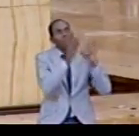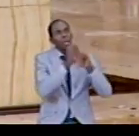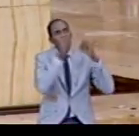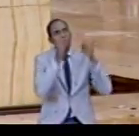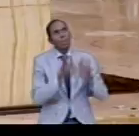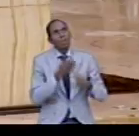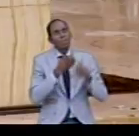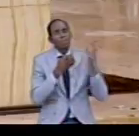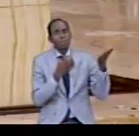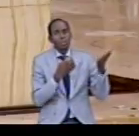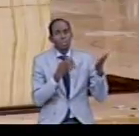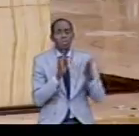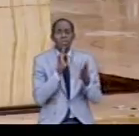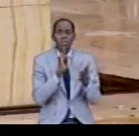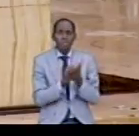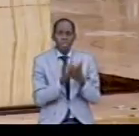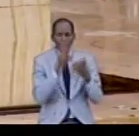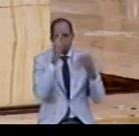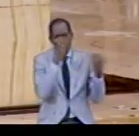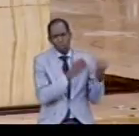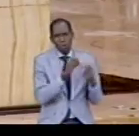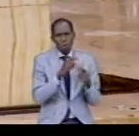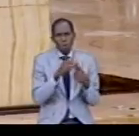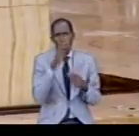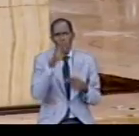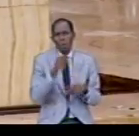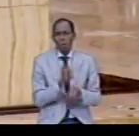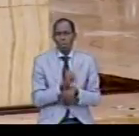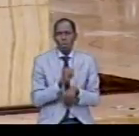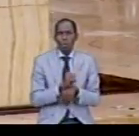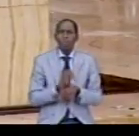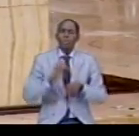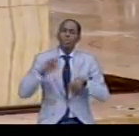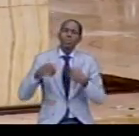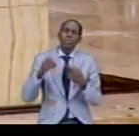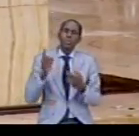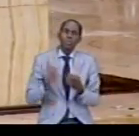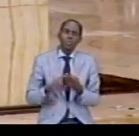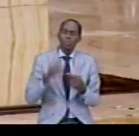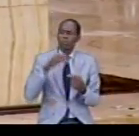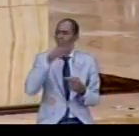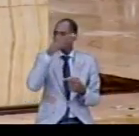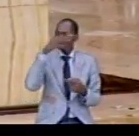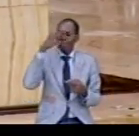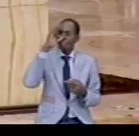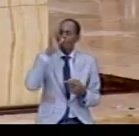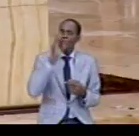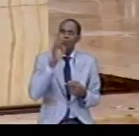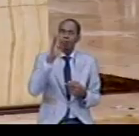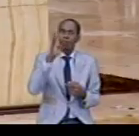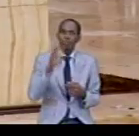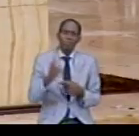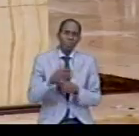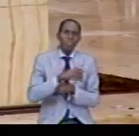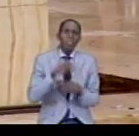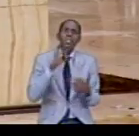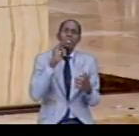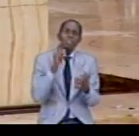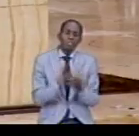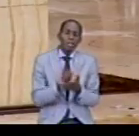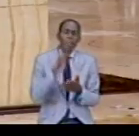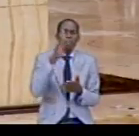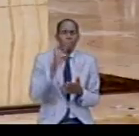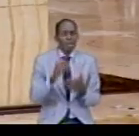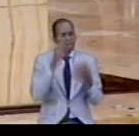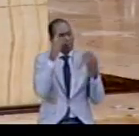is that by faith or by walks or is going to fast for 40 days is that by faith or by